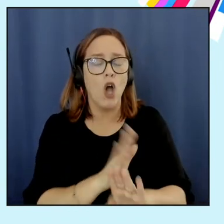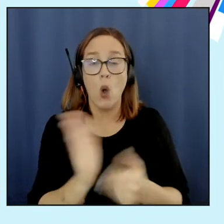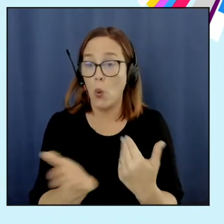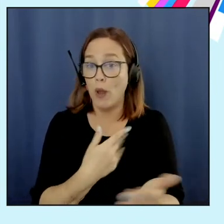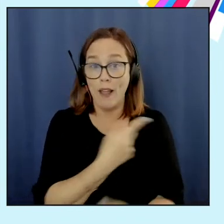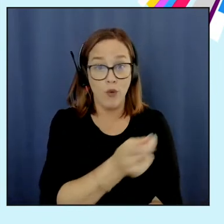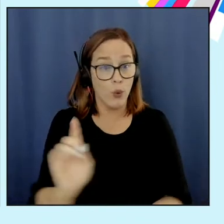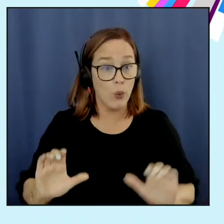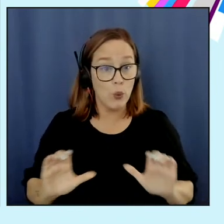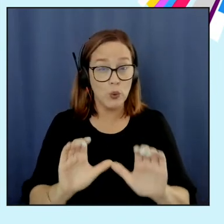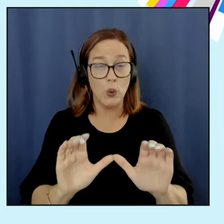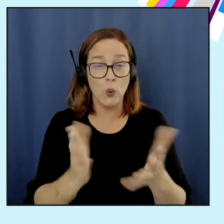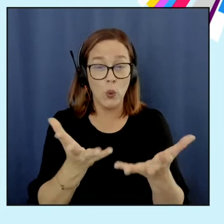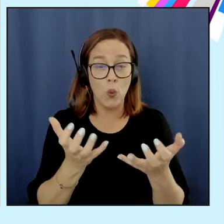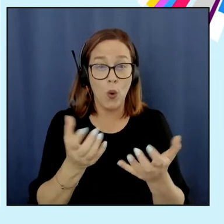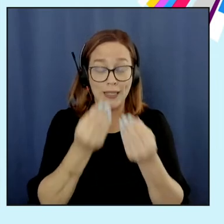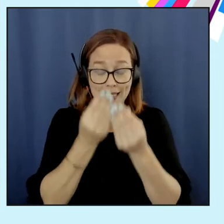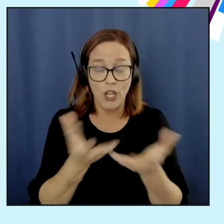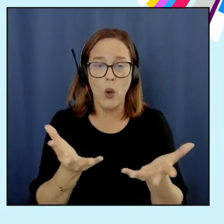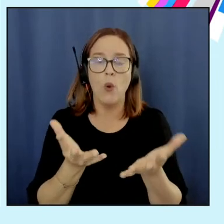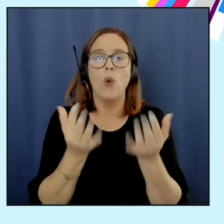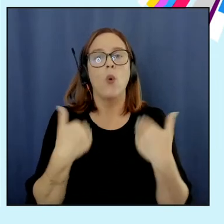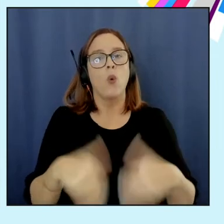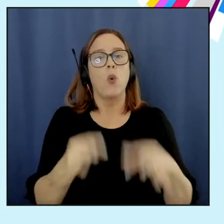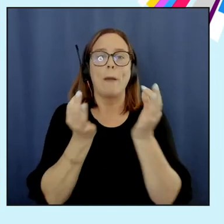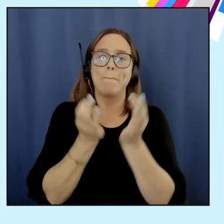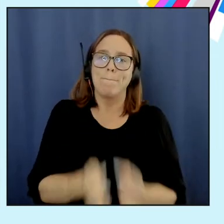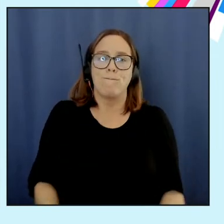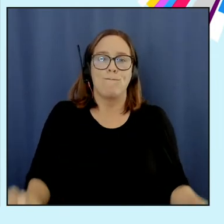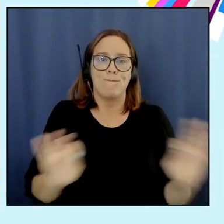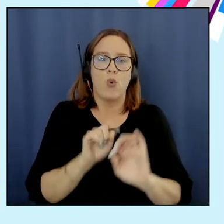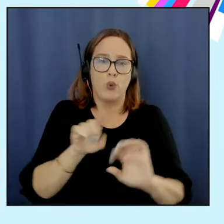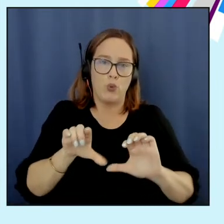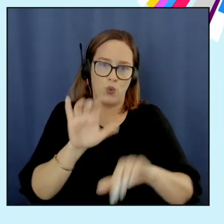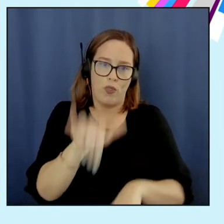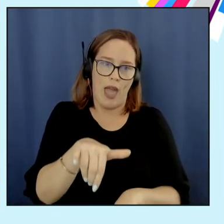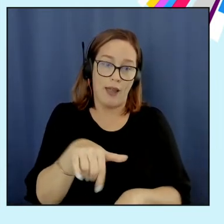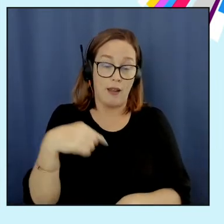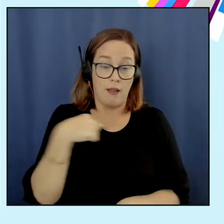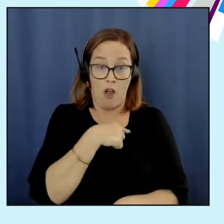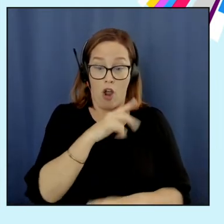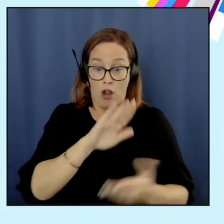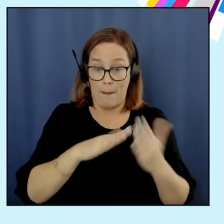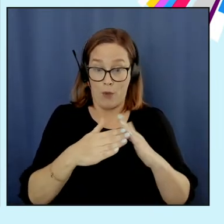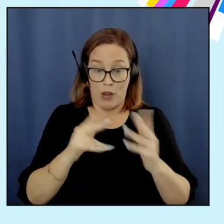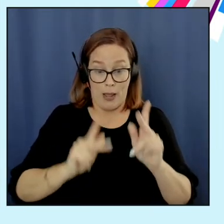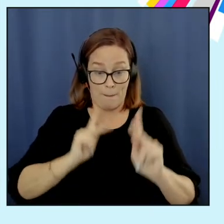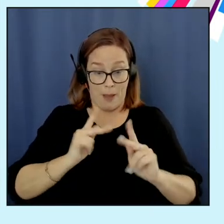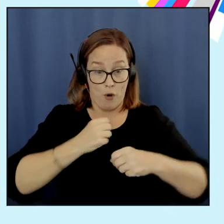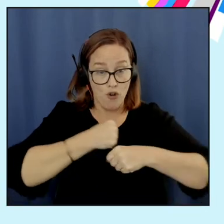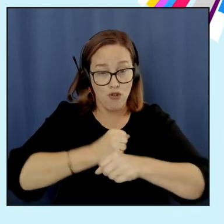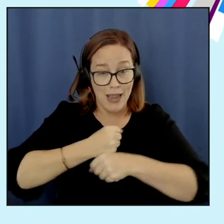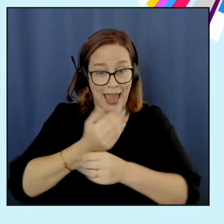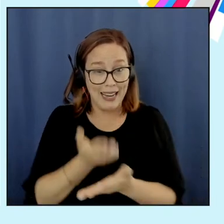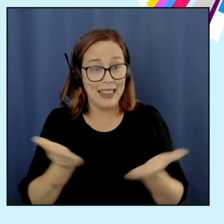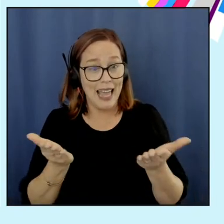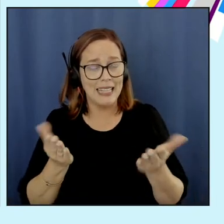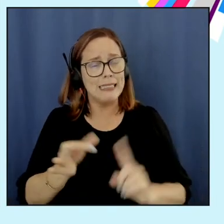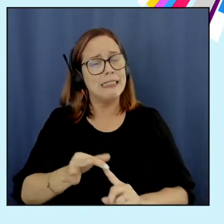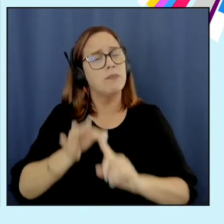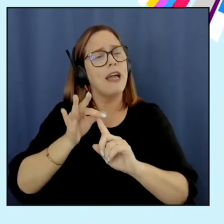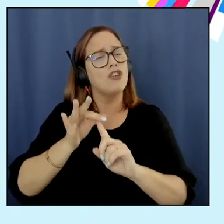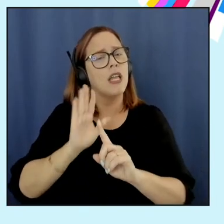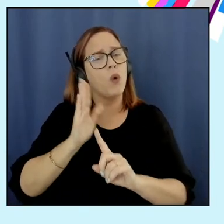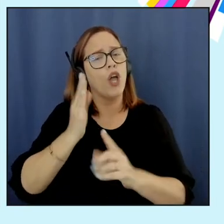important that you're doing it. When the people in our community, you know, create things, and especially when you make something that shares our stories,